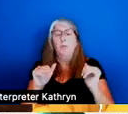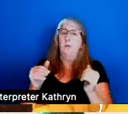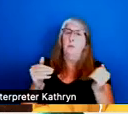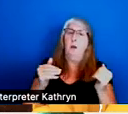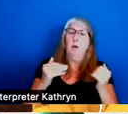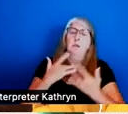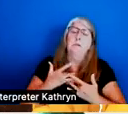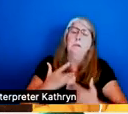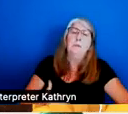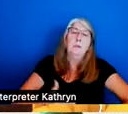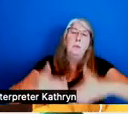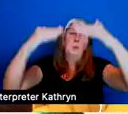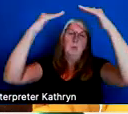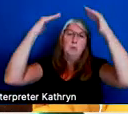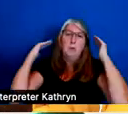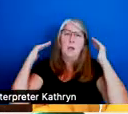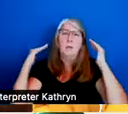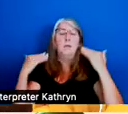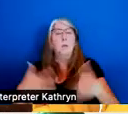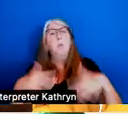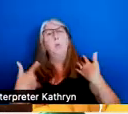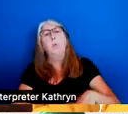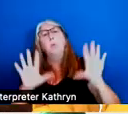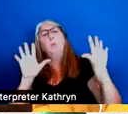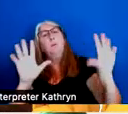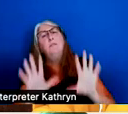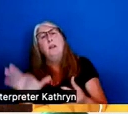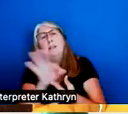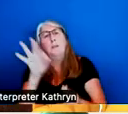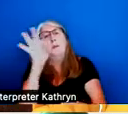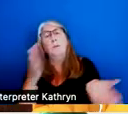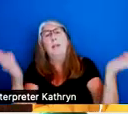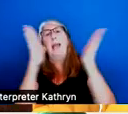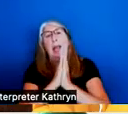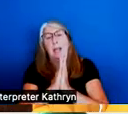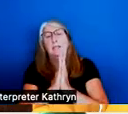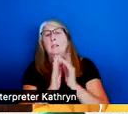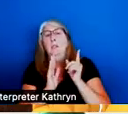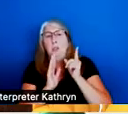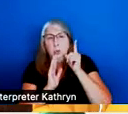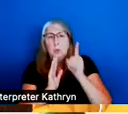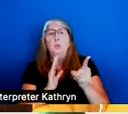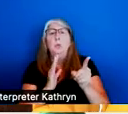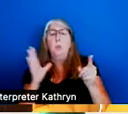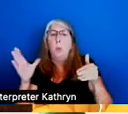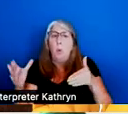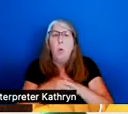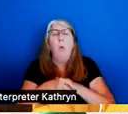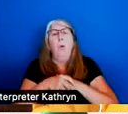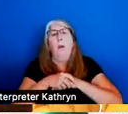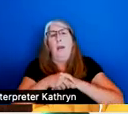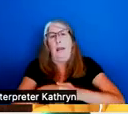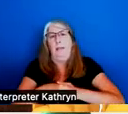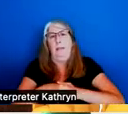despair, Divine Spirit, we ask that you hold our hand. For